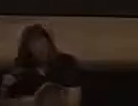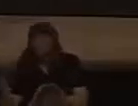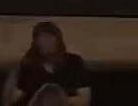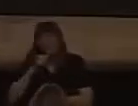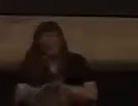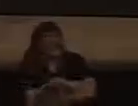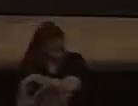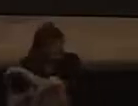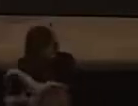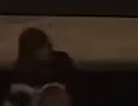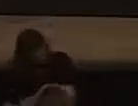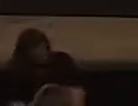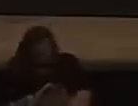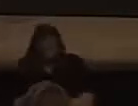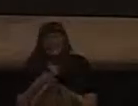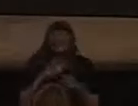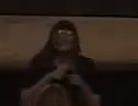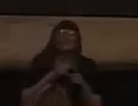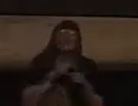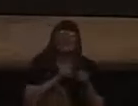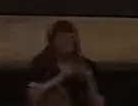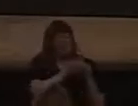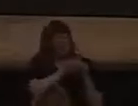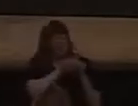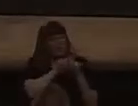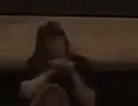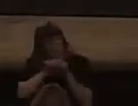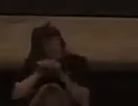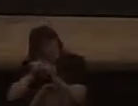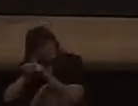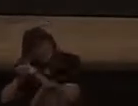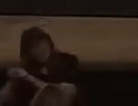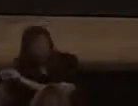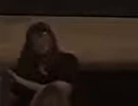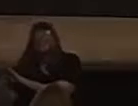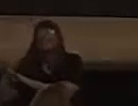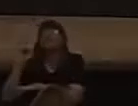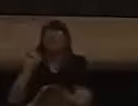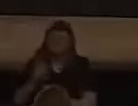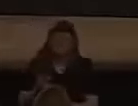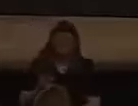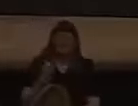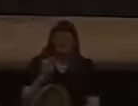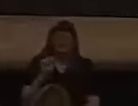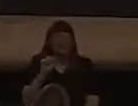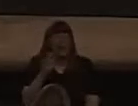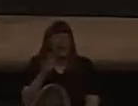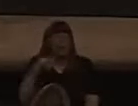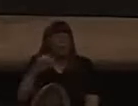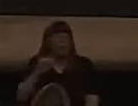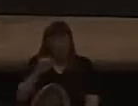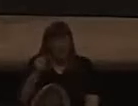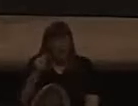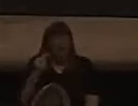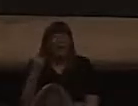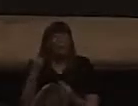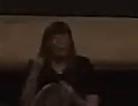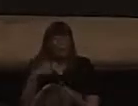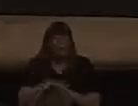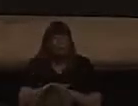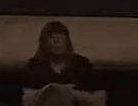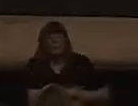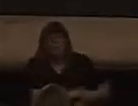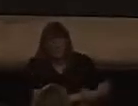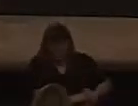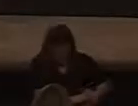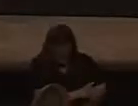theirs, and they walk half a step behind you. If there is a narrow path coming up, you just put your arm behind your back, and